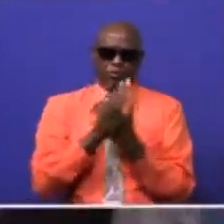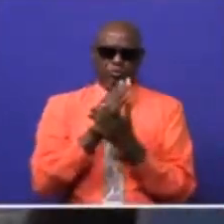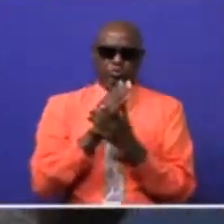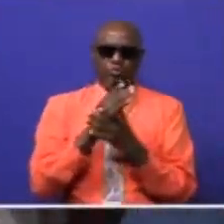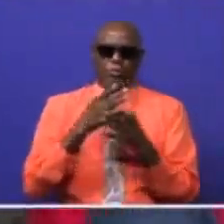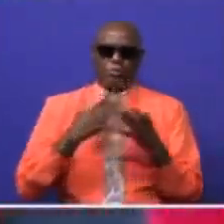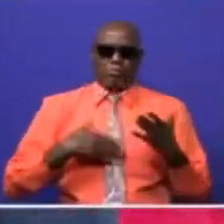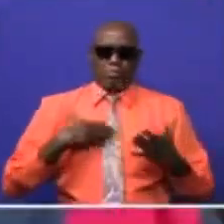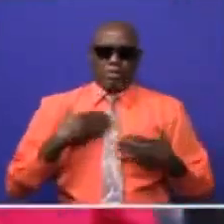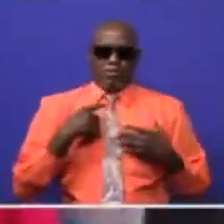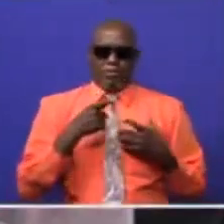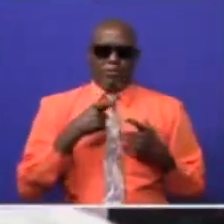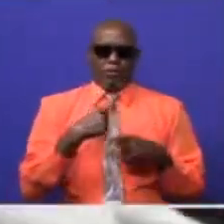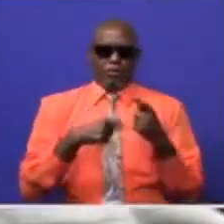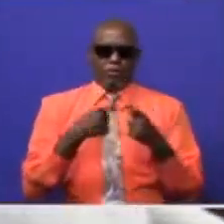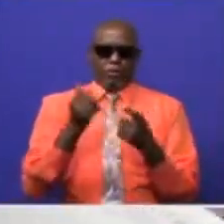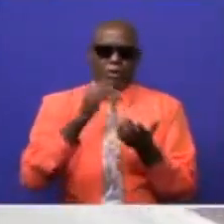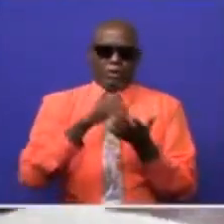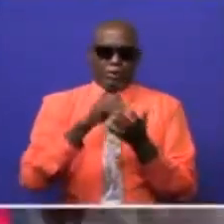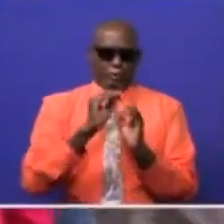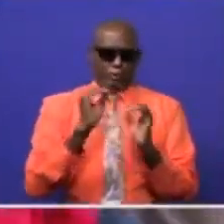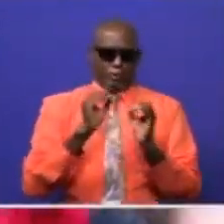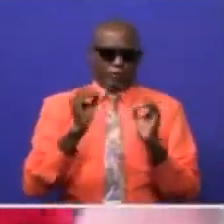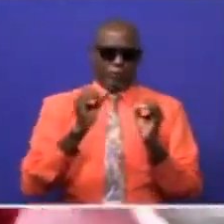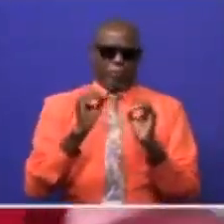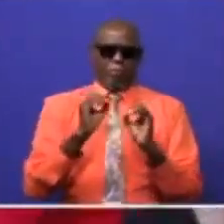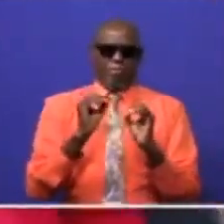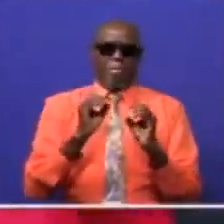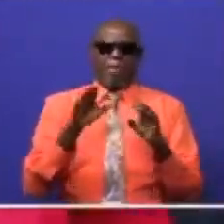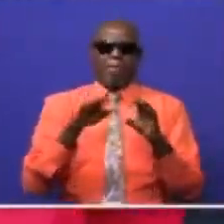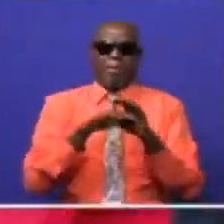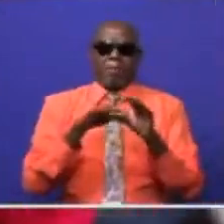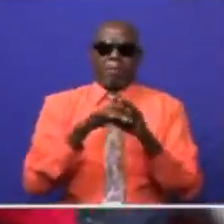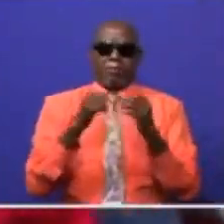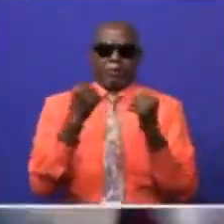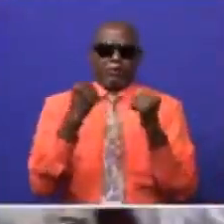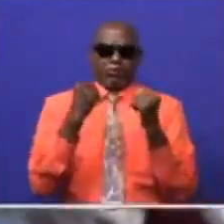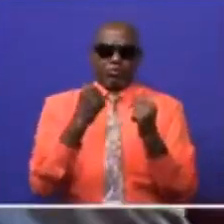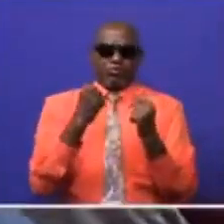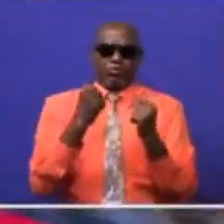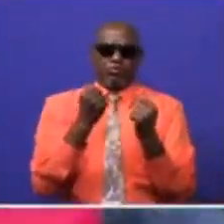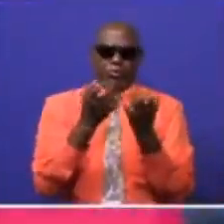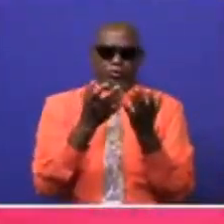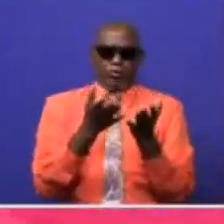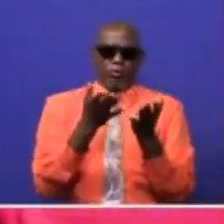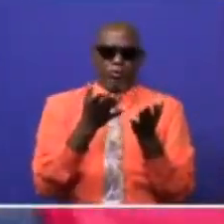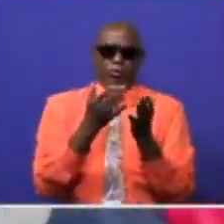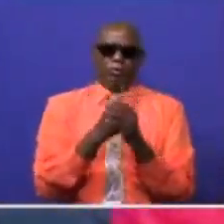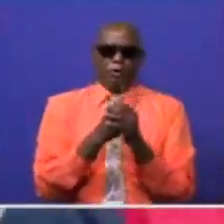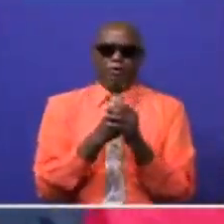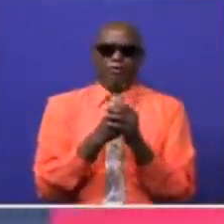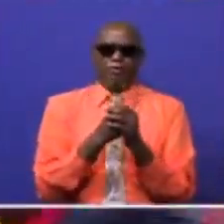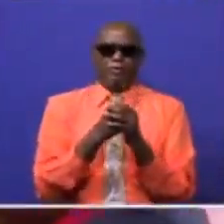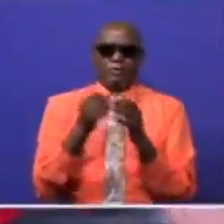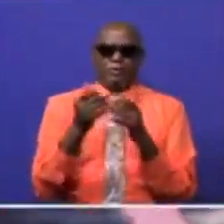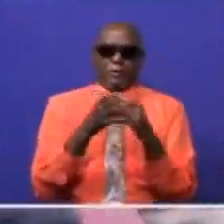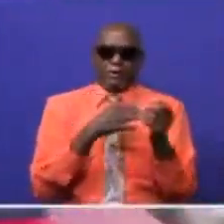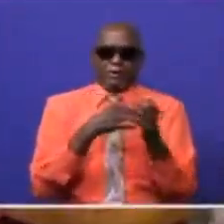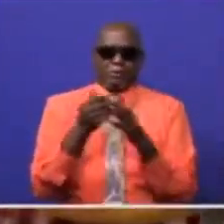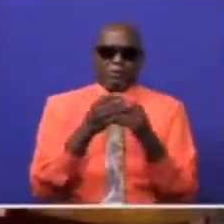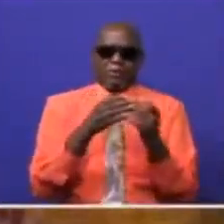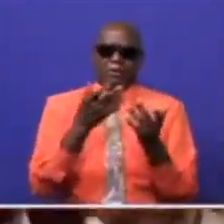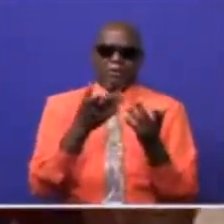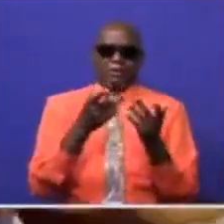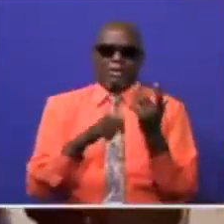Cecily further assured party members of its stability despite the fracas witnessed Wednesday morning allegedly to tarnish the ruling